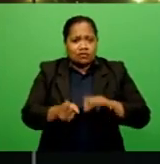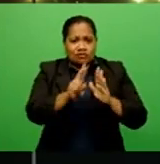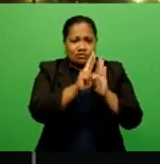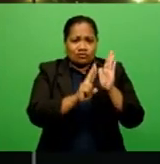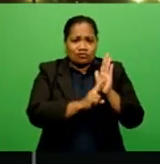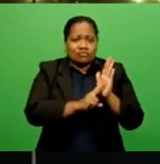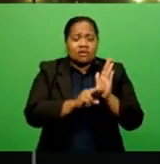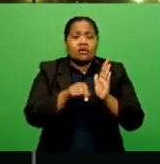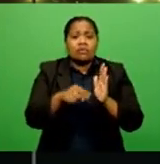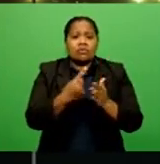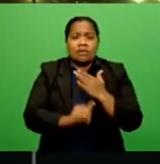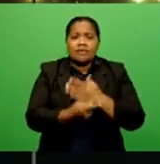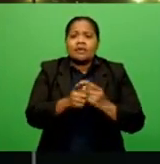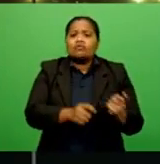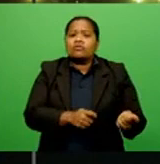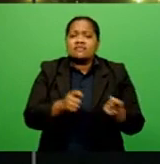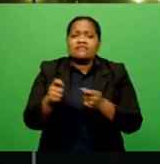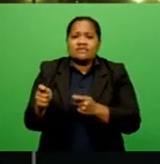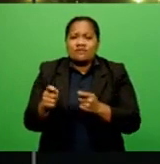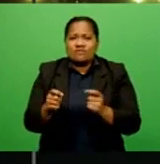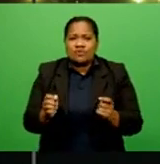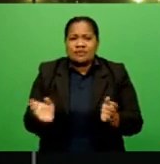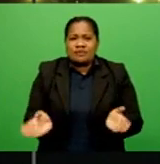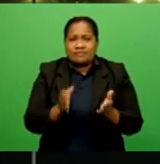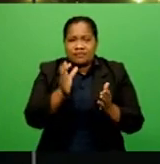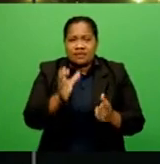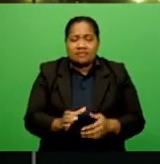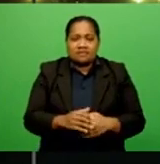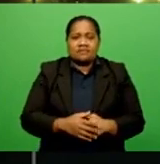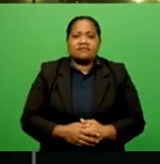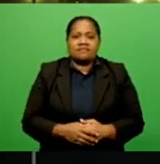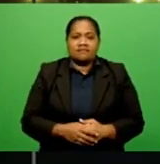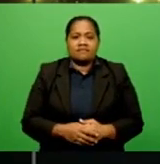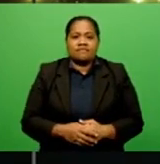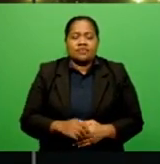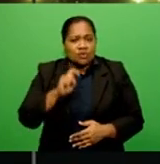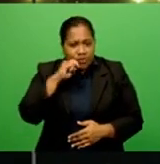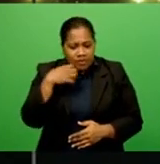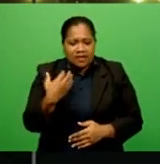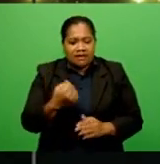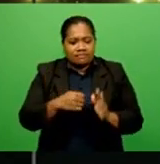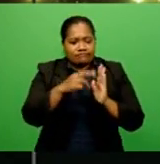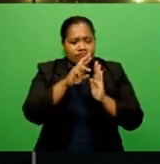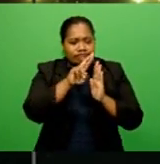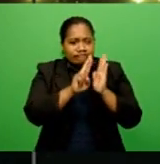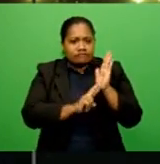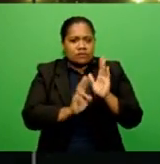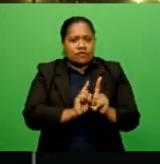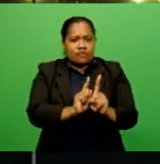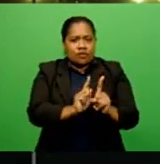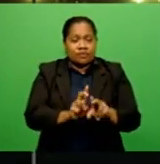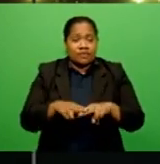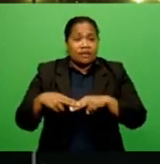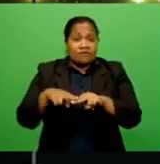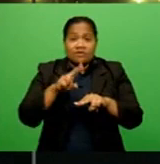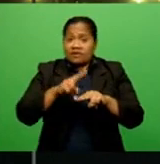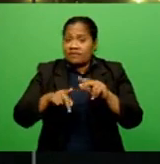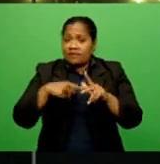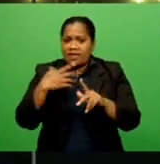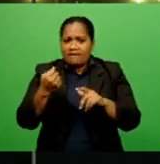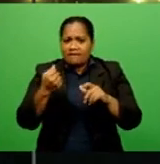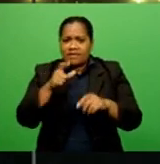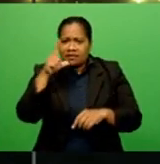whereby transfer of minor players will now be subject to certain conditions. The Fiji FA held a forum yesterday